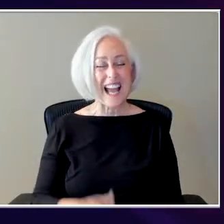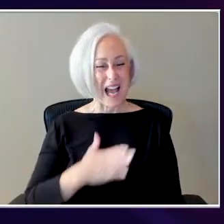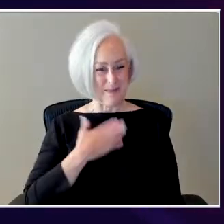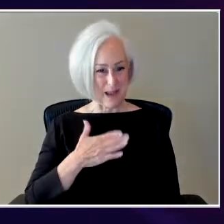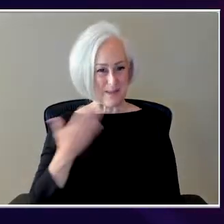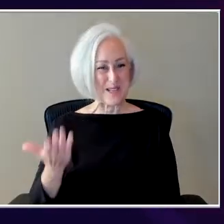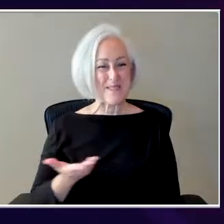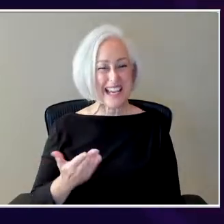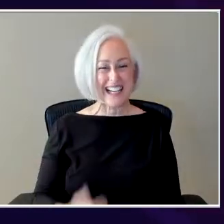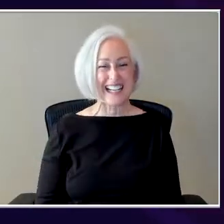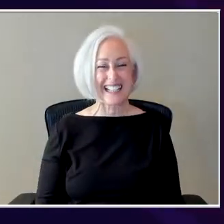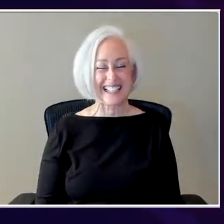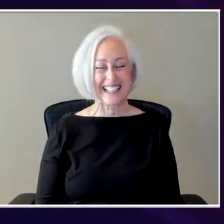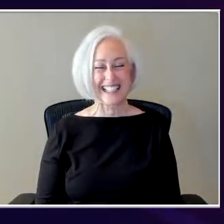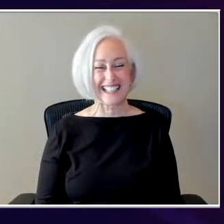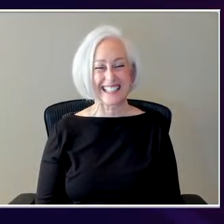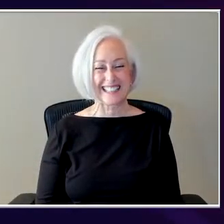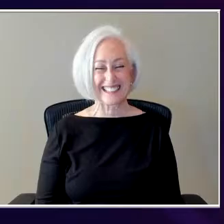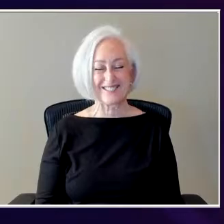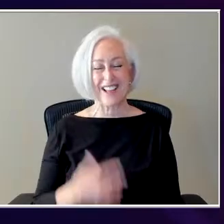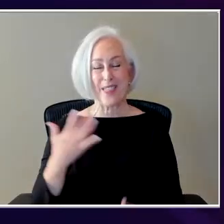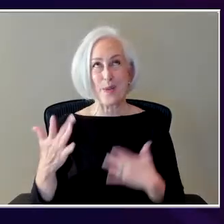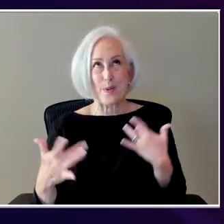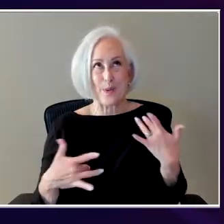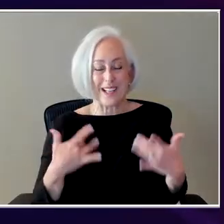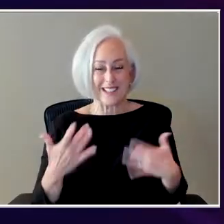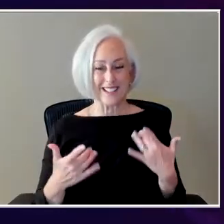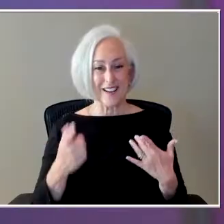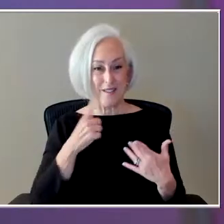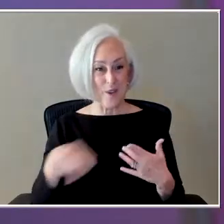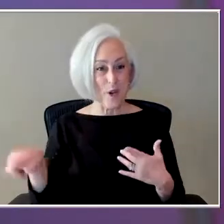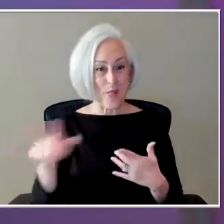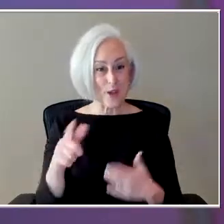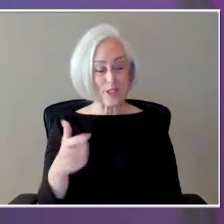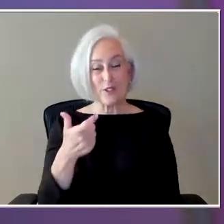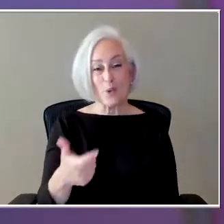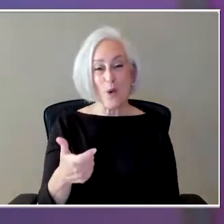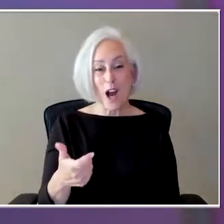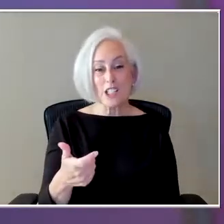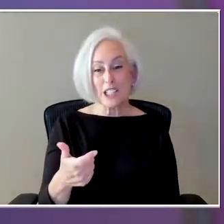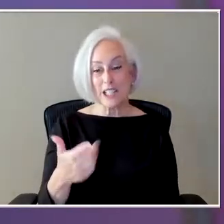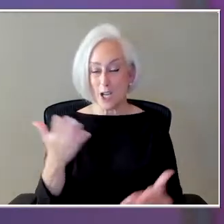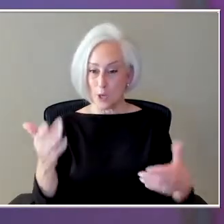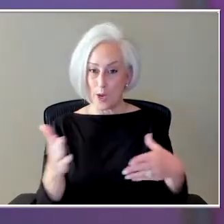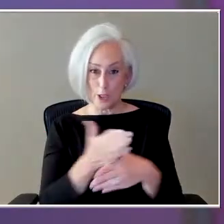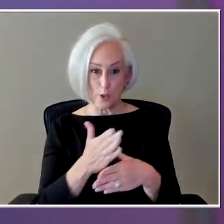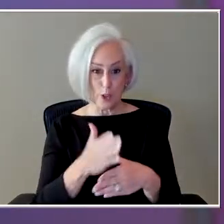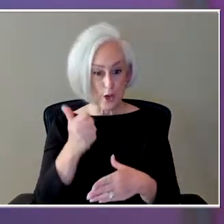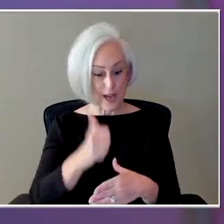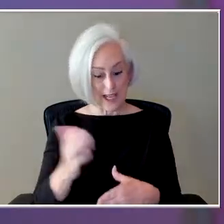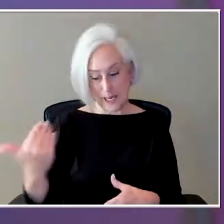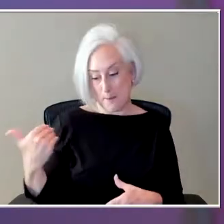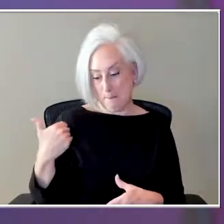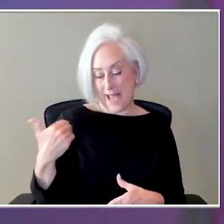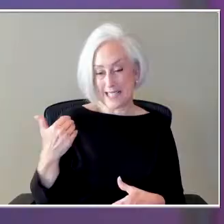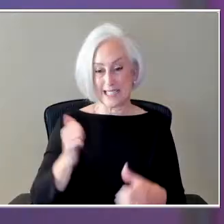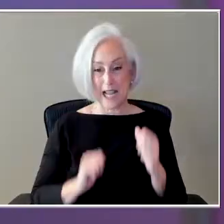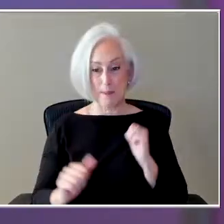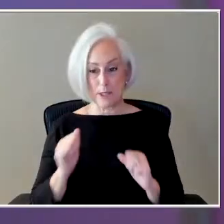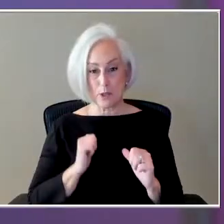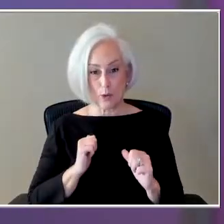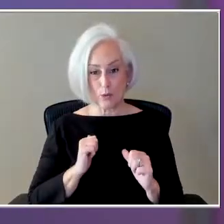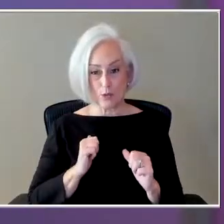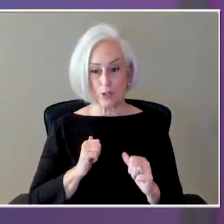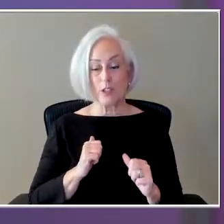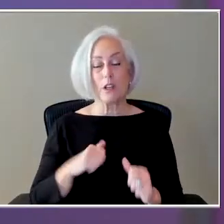here. We're thrilled. And to our viewers at home, if you'd like to watch or share any one of our previous episodes, just scan the QR